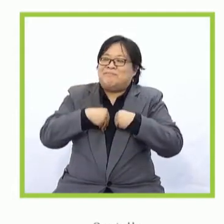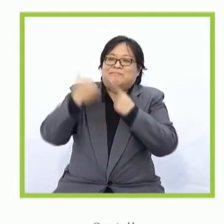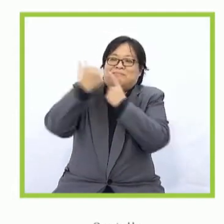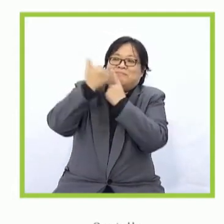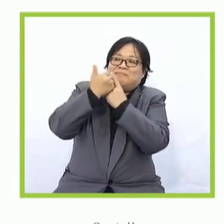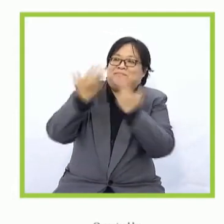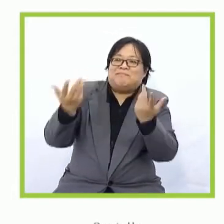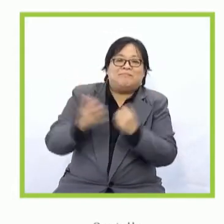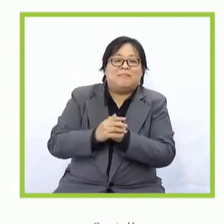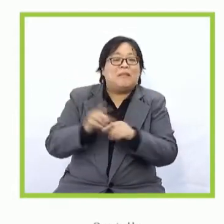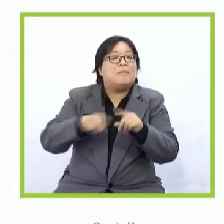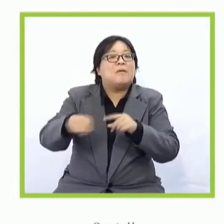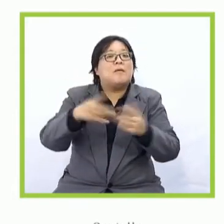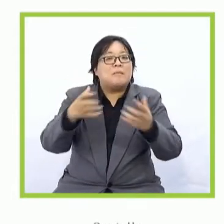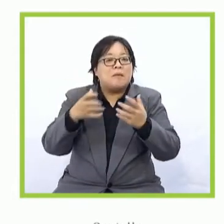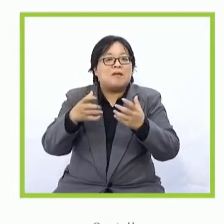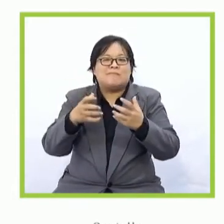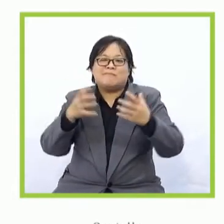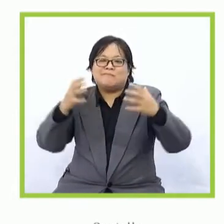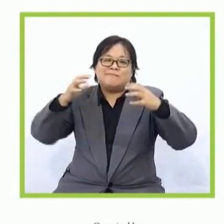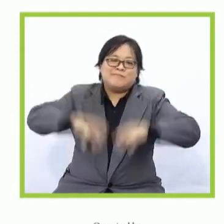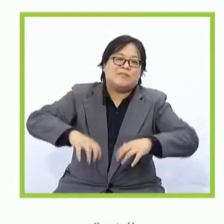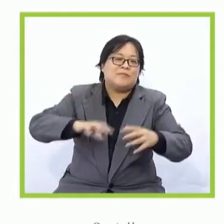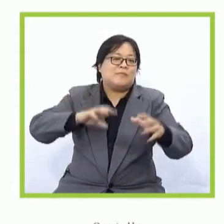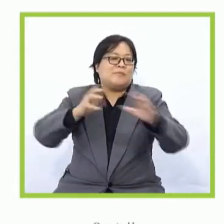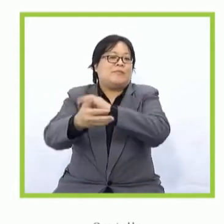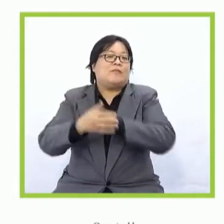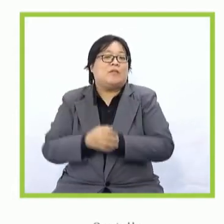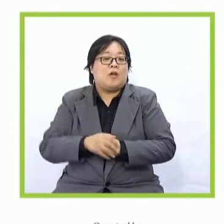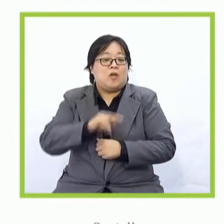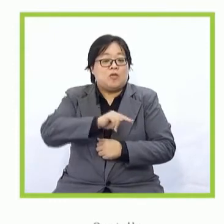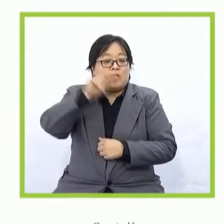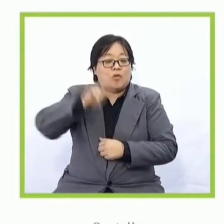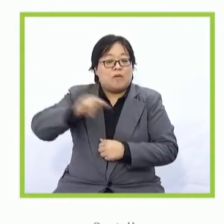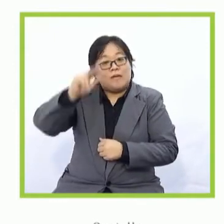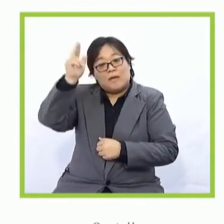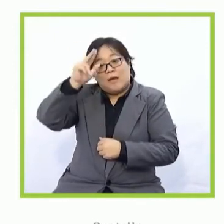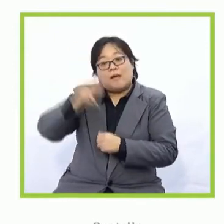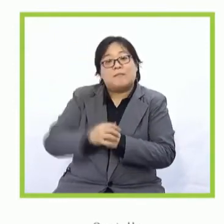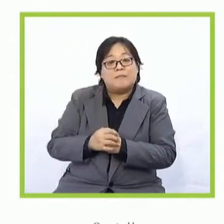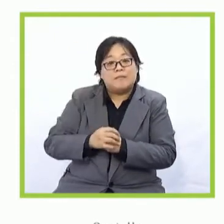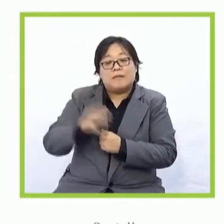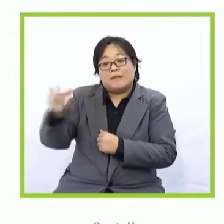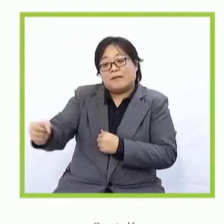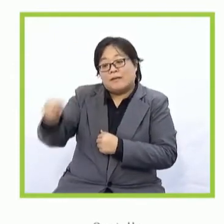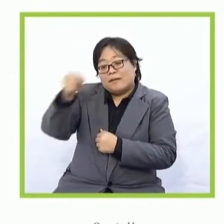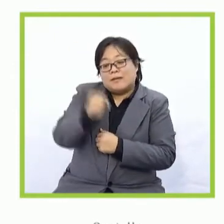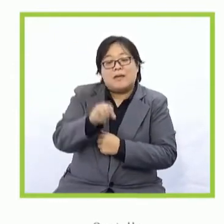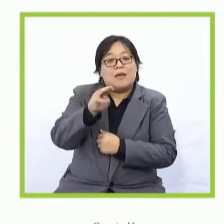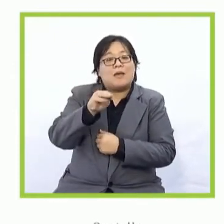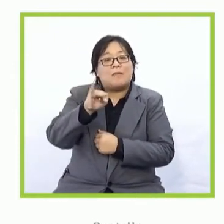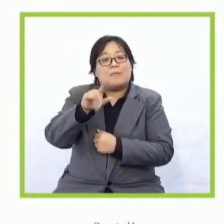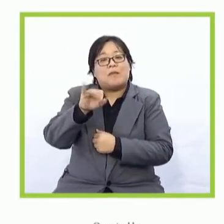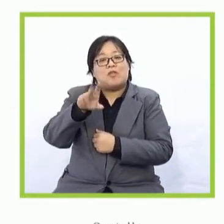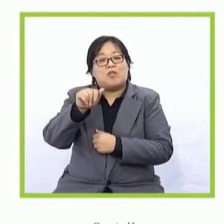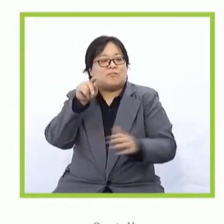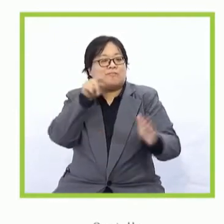elite's reaction was to try to crush it. Norway, the Norwegian government, even hired militia to